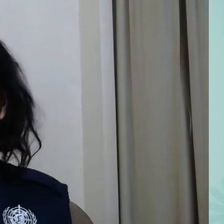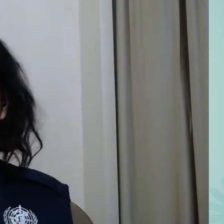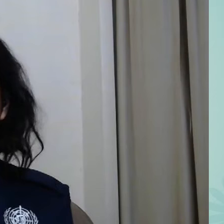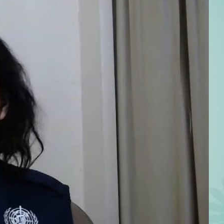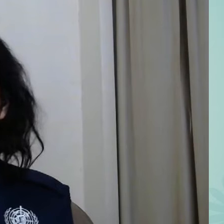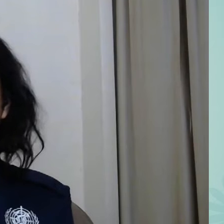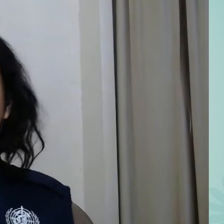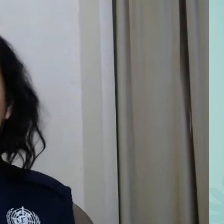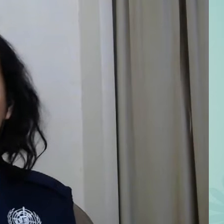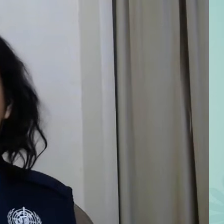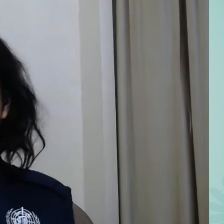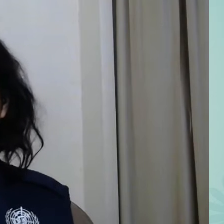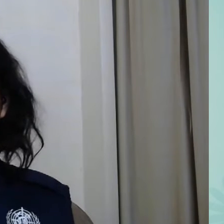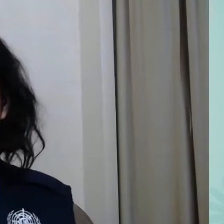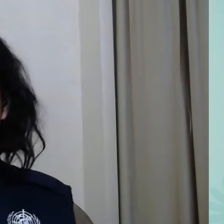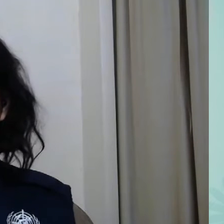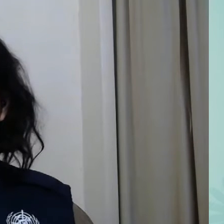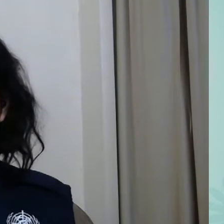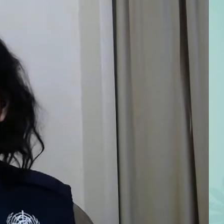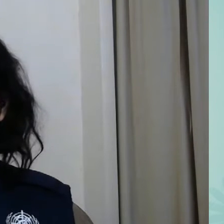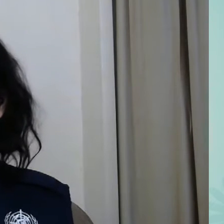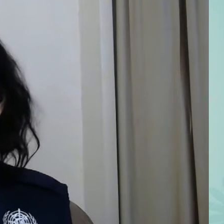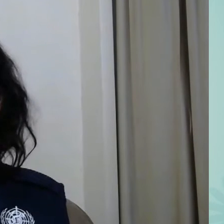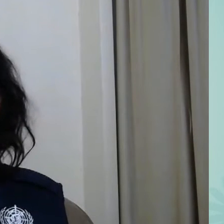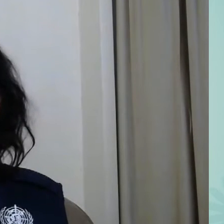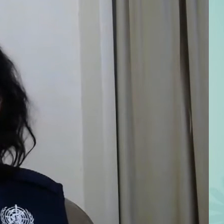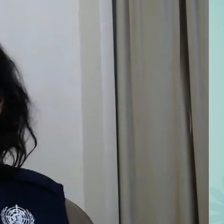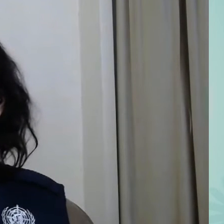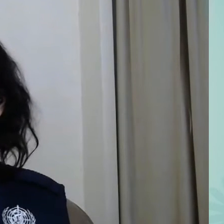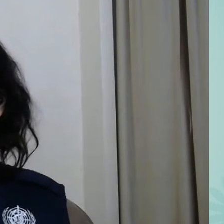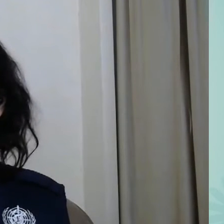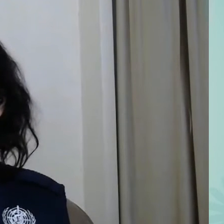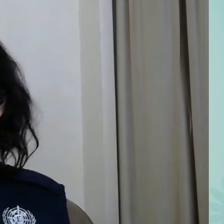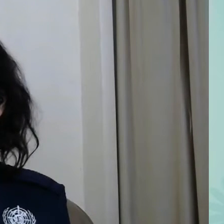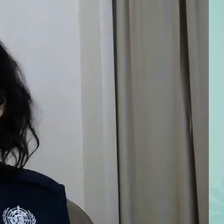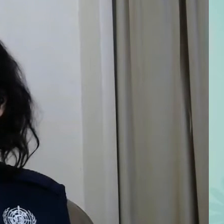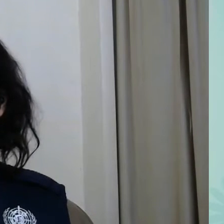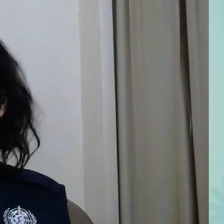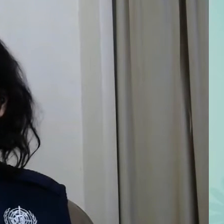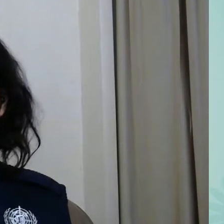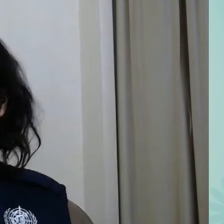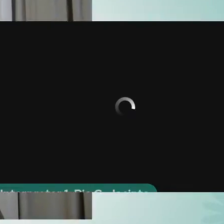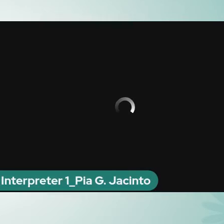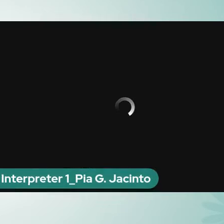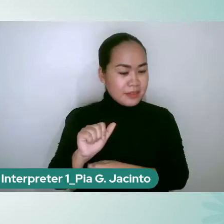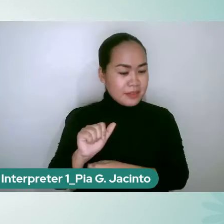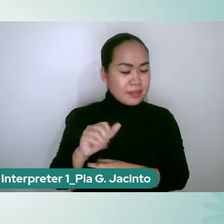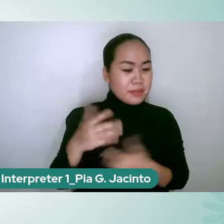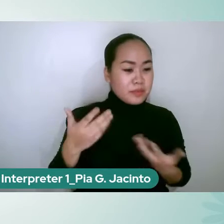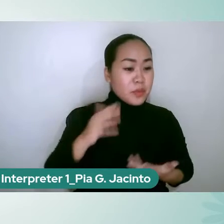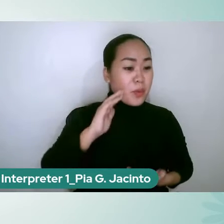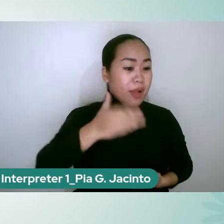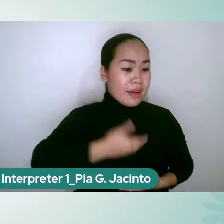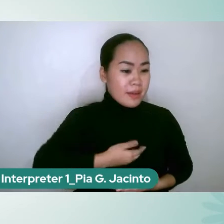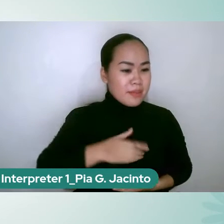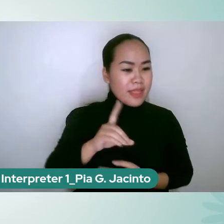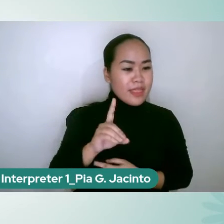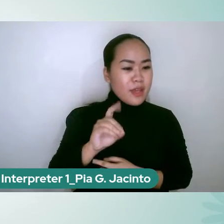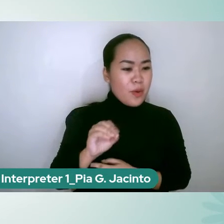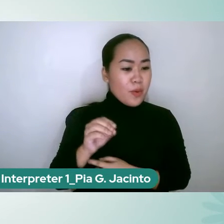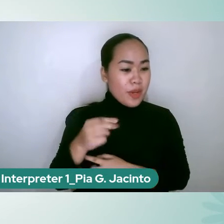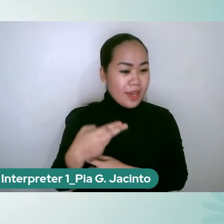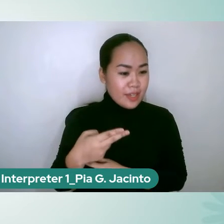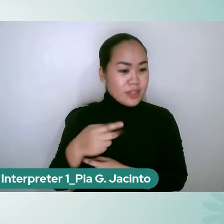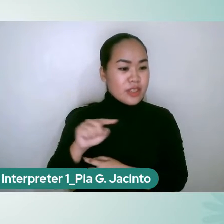Good afternoon, everyone. I am Stella. We welcome you to the DOH-WHO Cervical